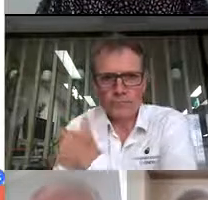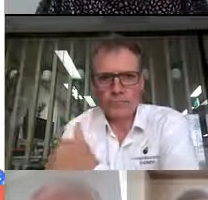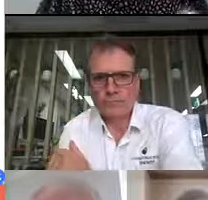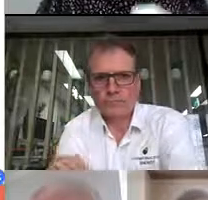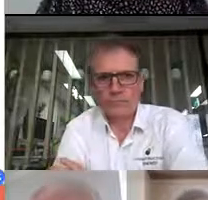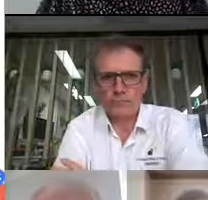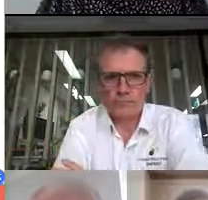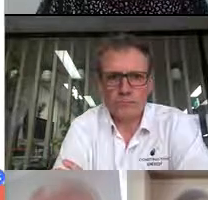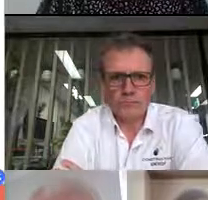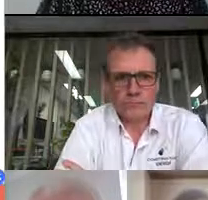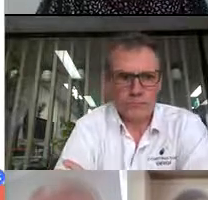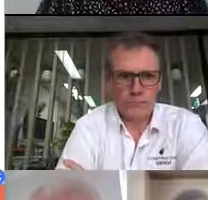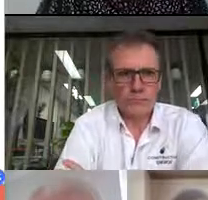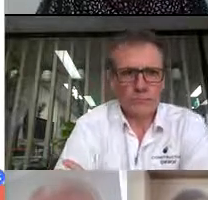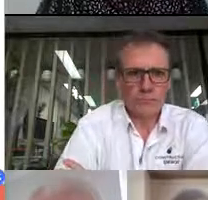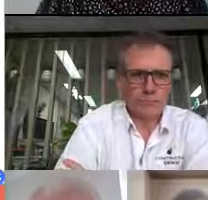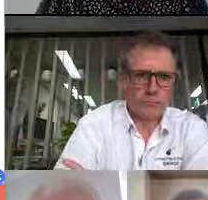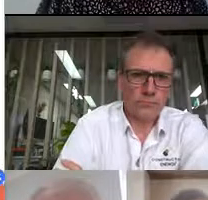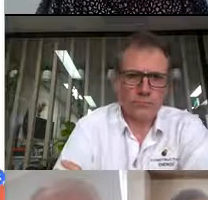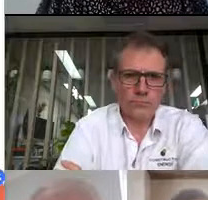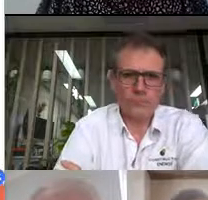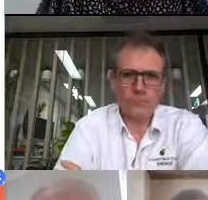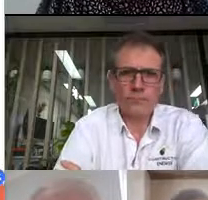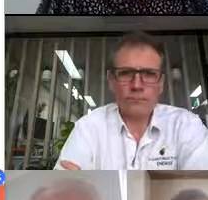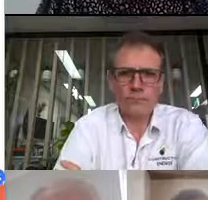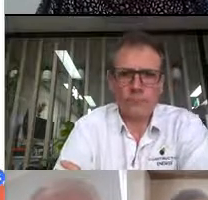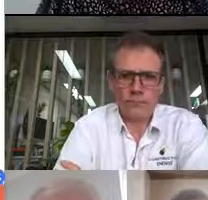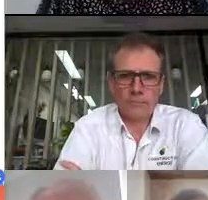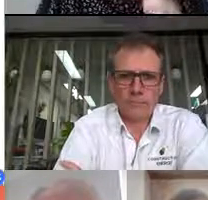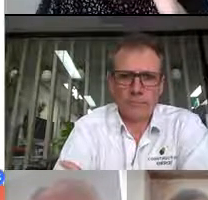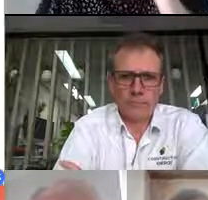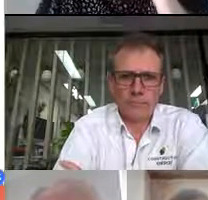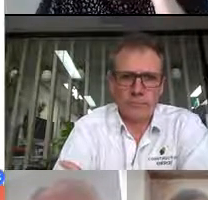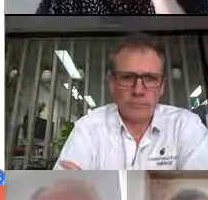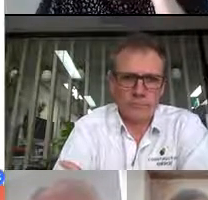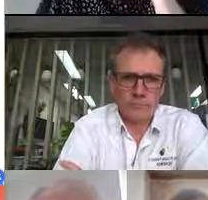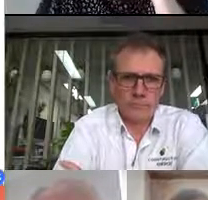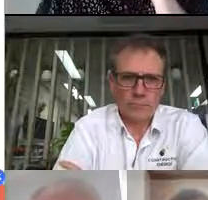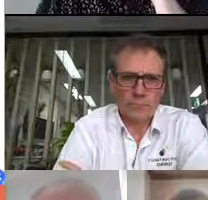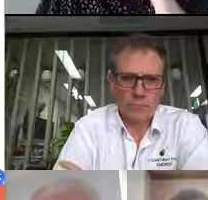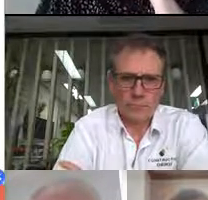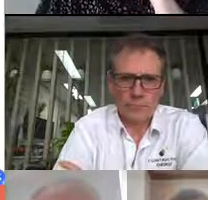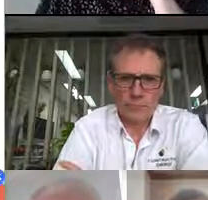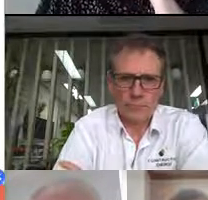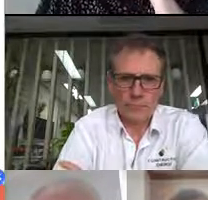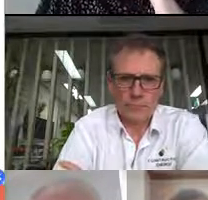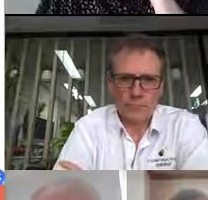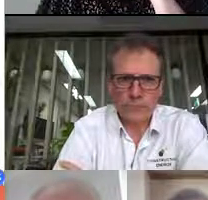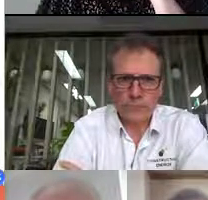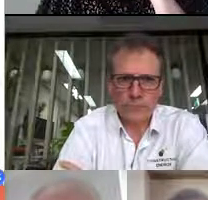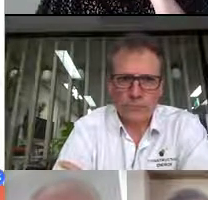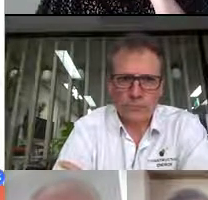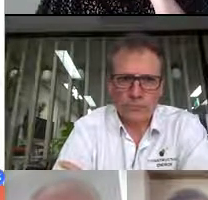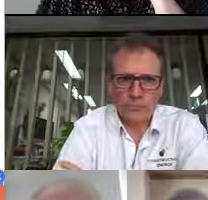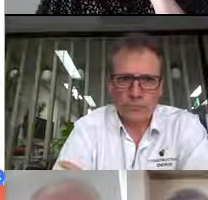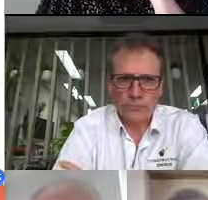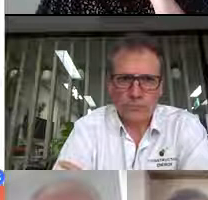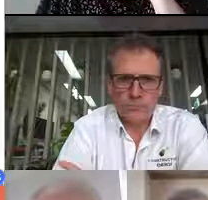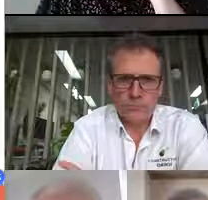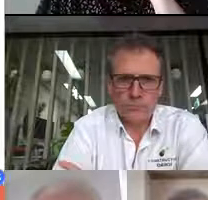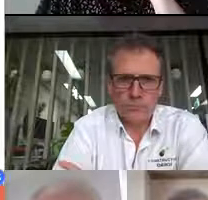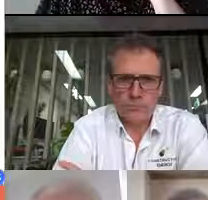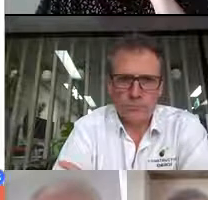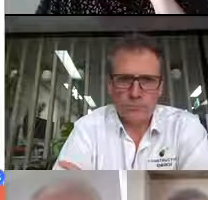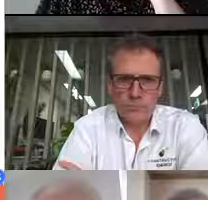large customer tariff threshold, and that can actually break business models for farms. So actually it is not a lowest cost solution for a lot of farmers